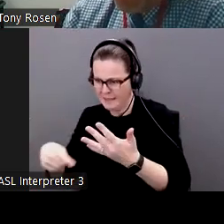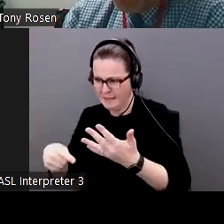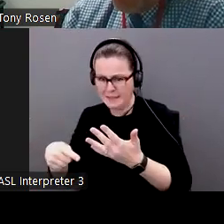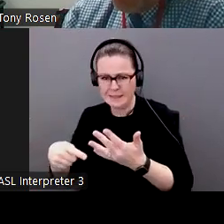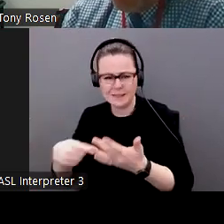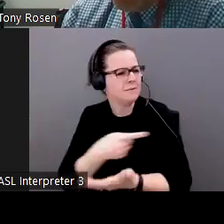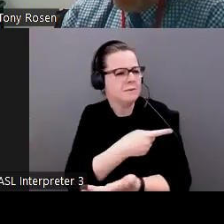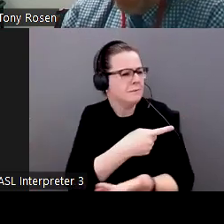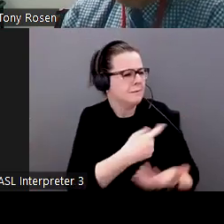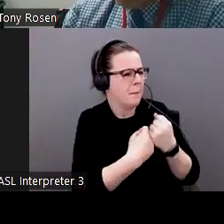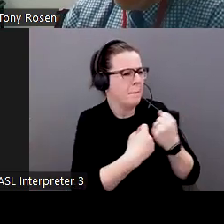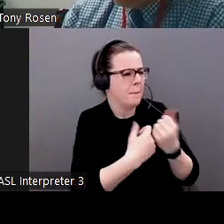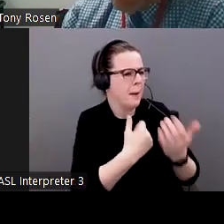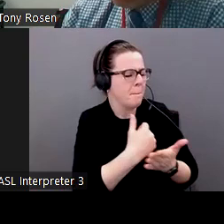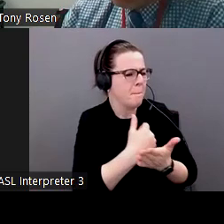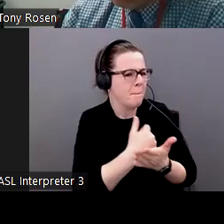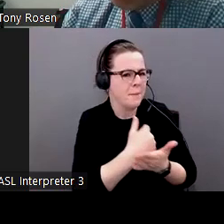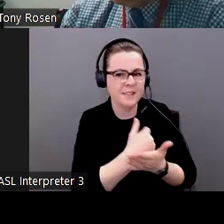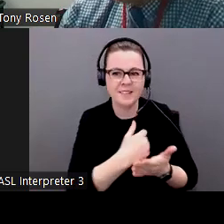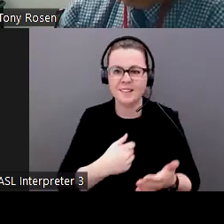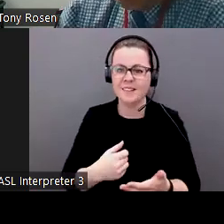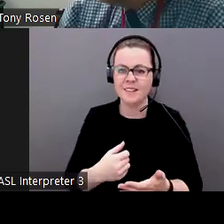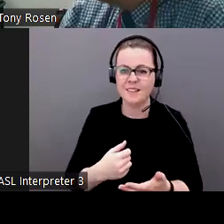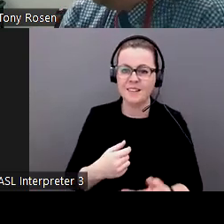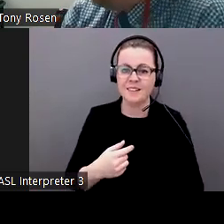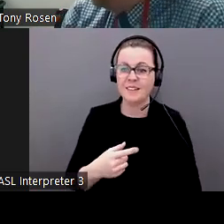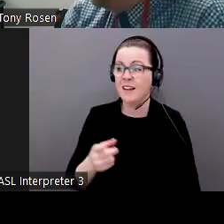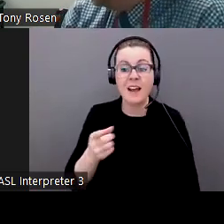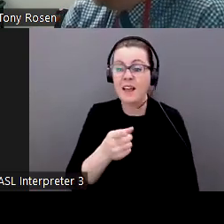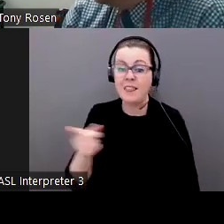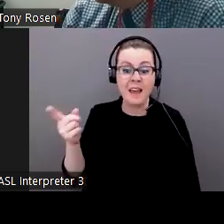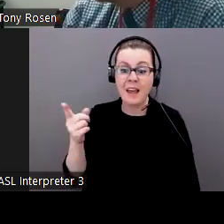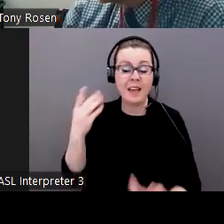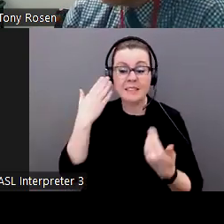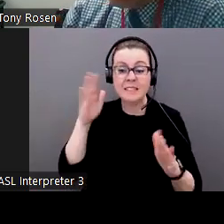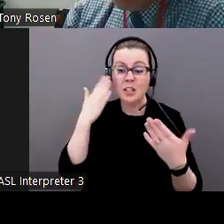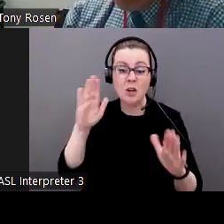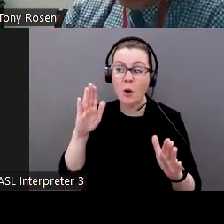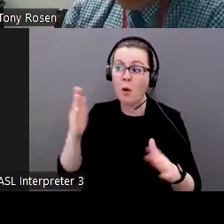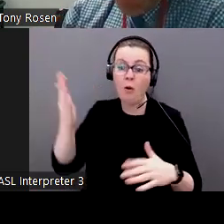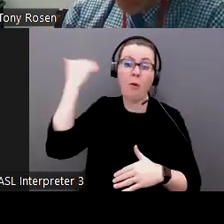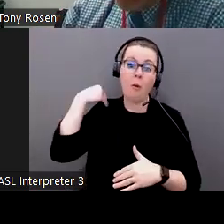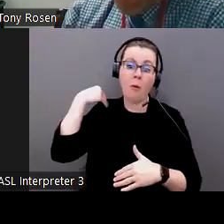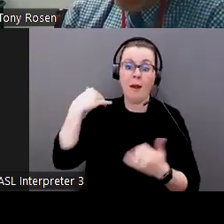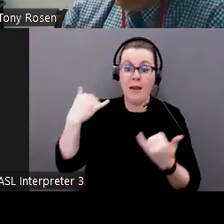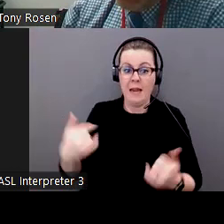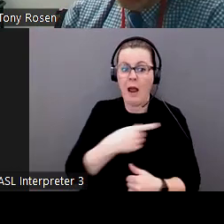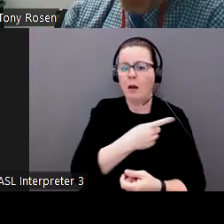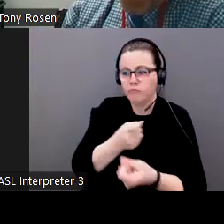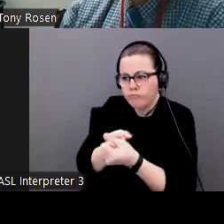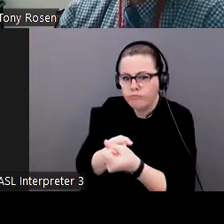this. All things that they probably wouldn't have known to do a couple of years ago, but now